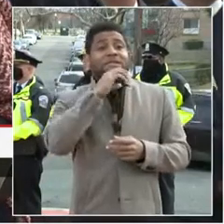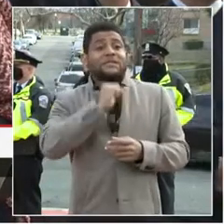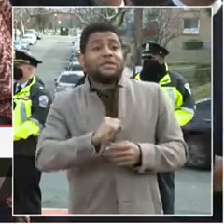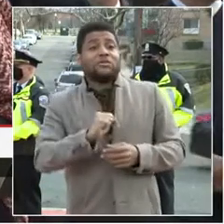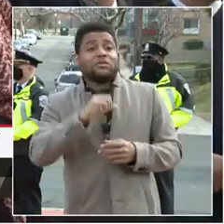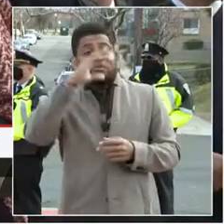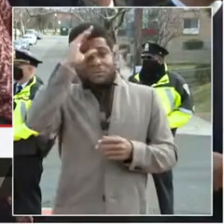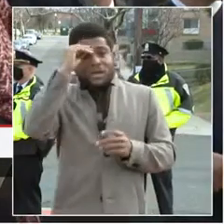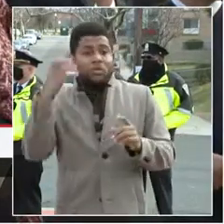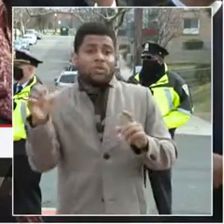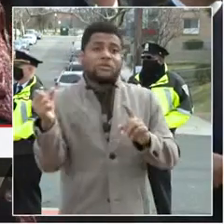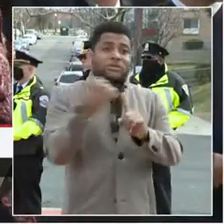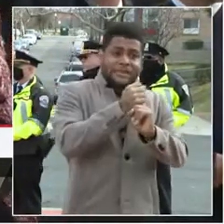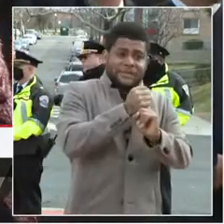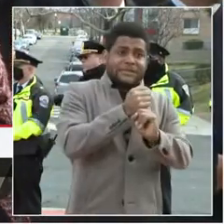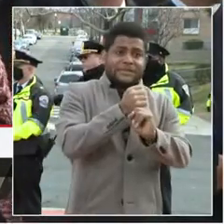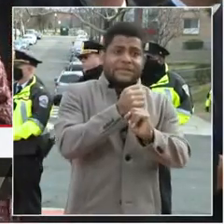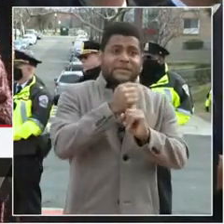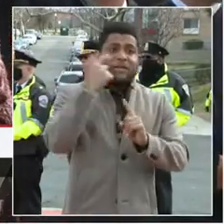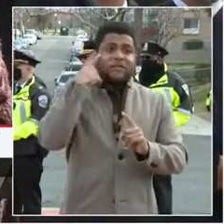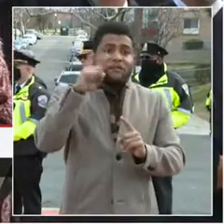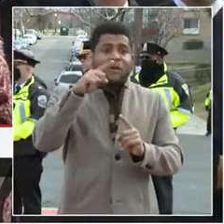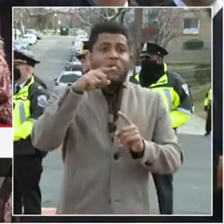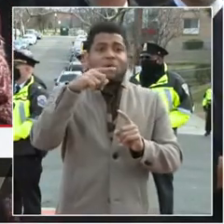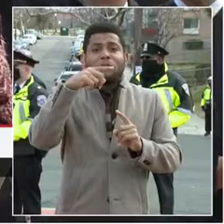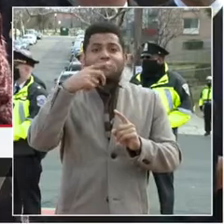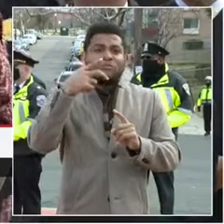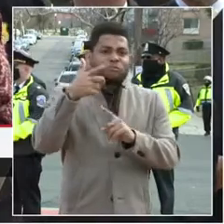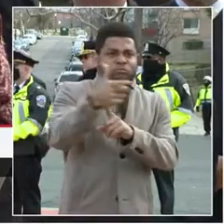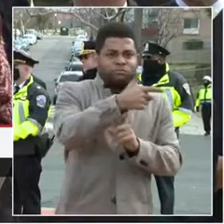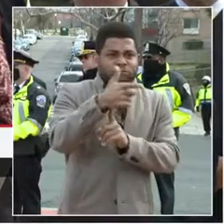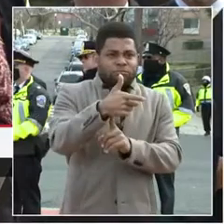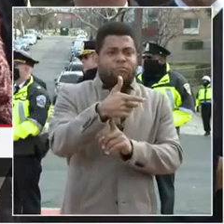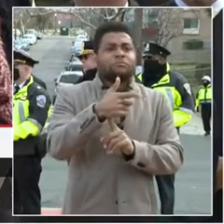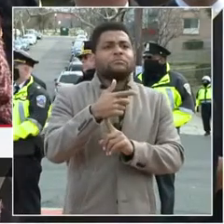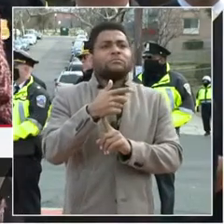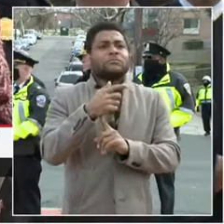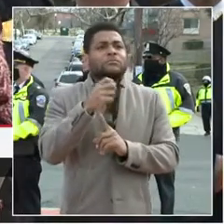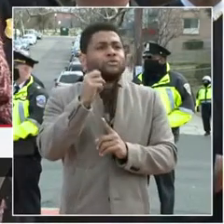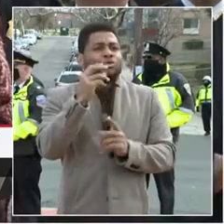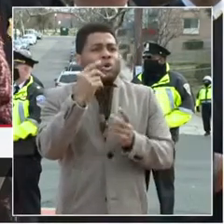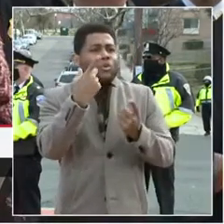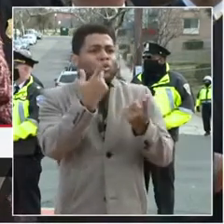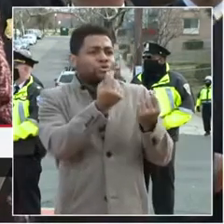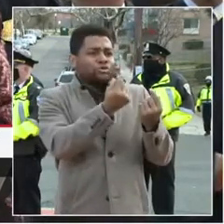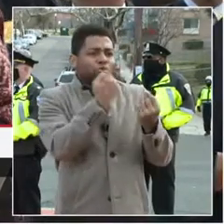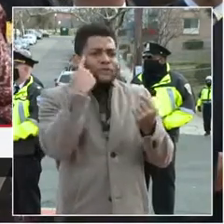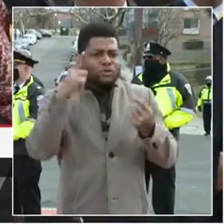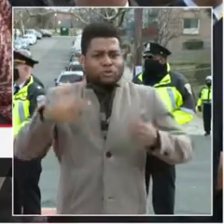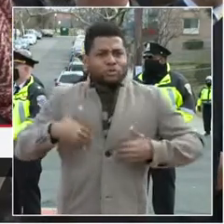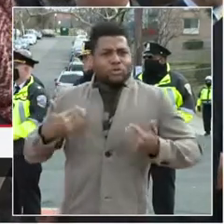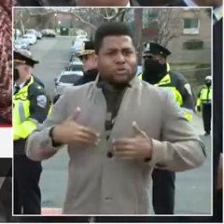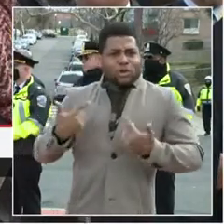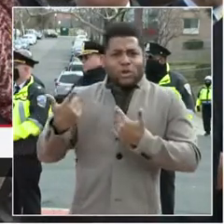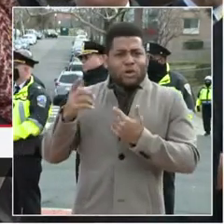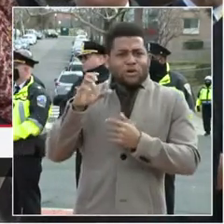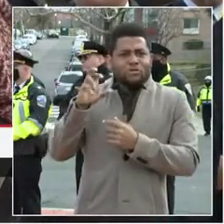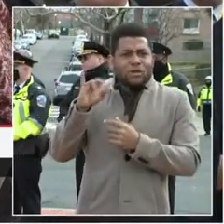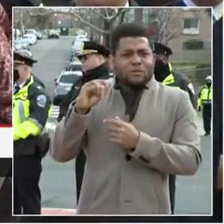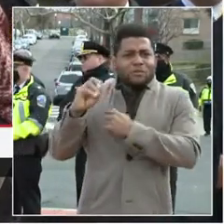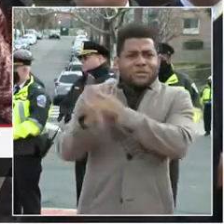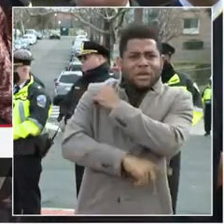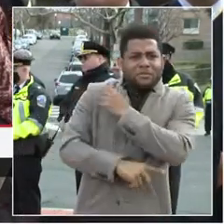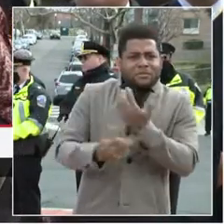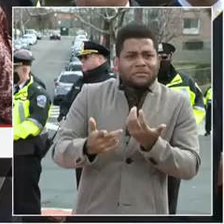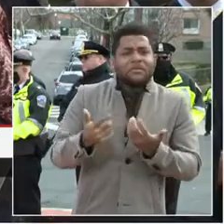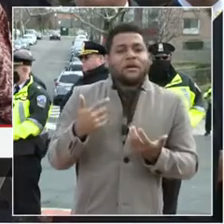Petworth station shooting that happened yesterday? As the chief mentioned, we're focused on violent crime and homicides, and the great proportion